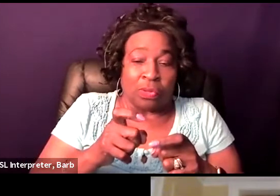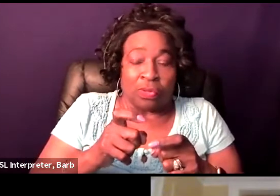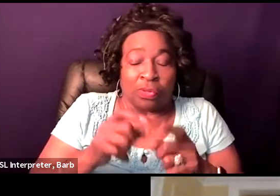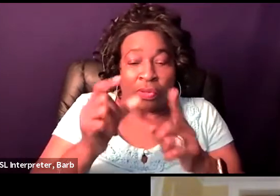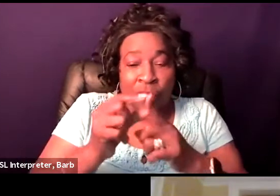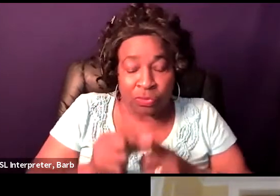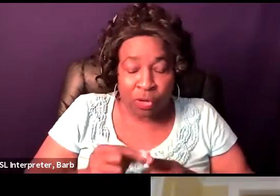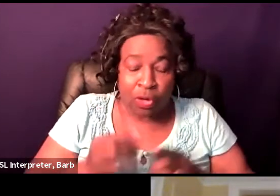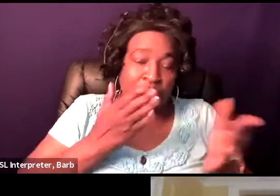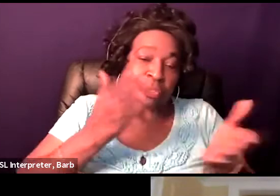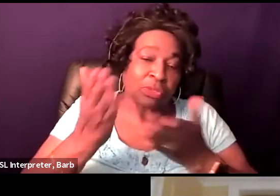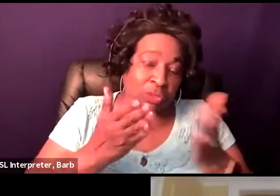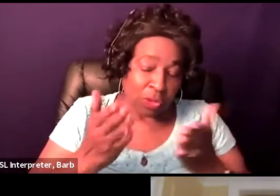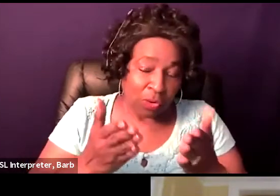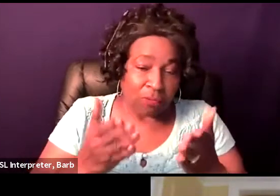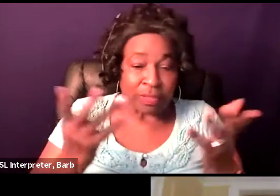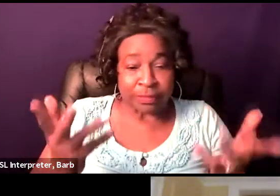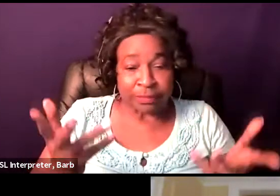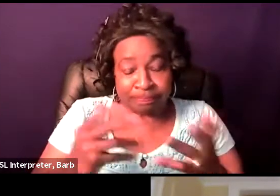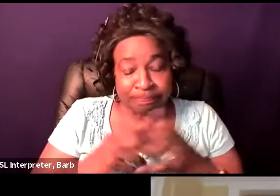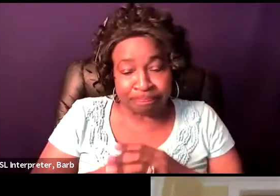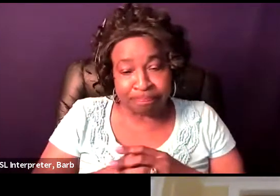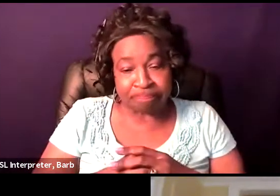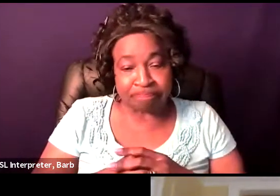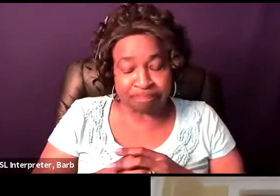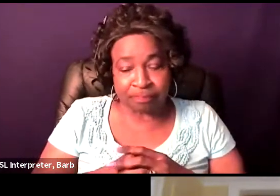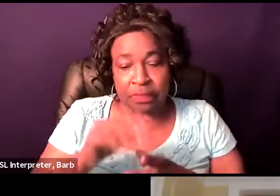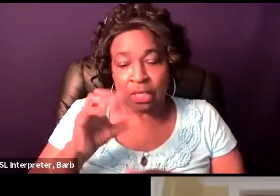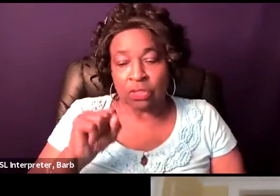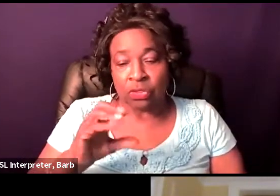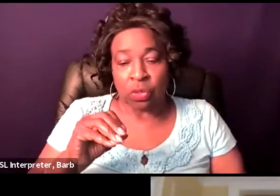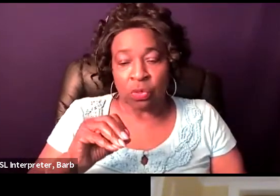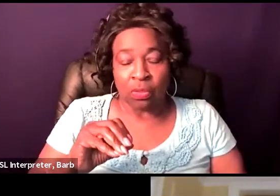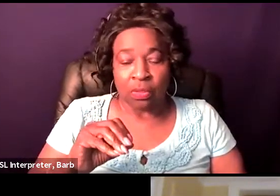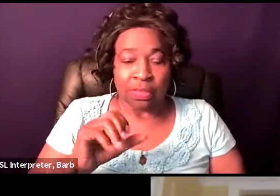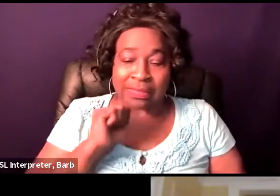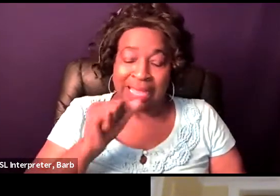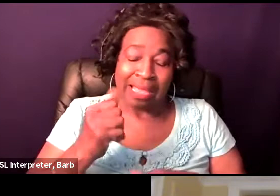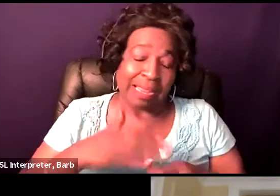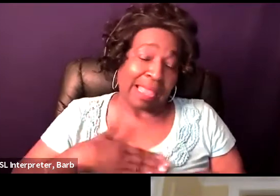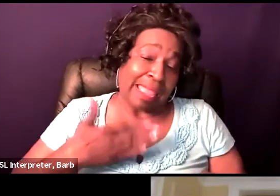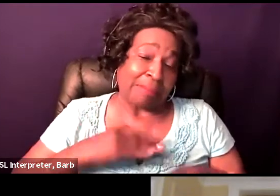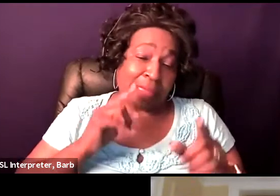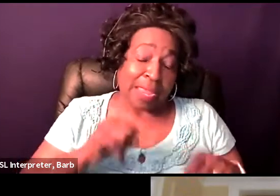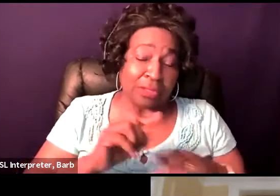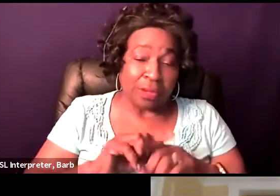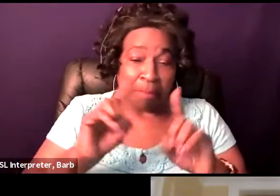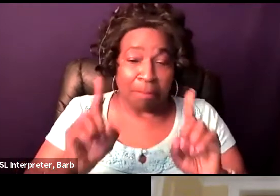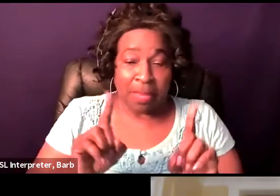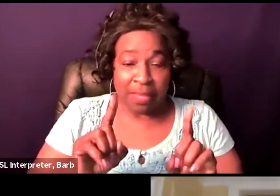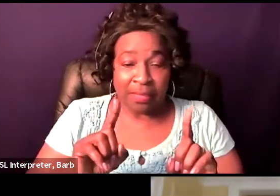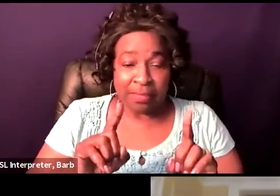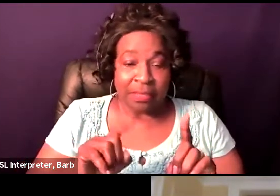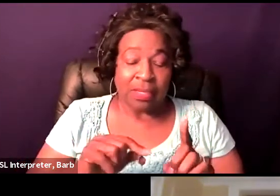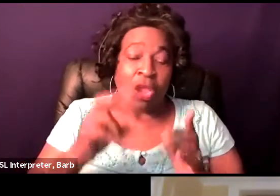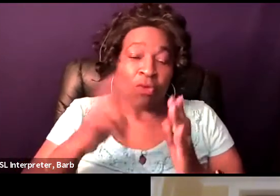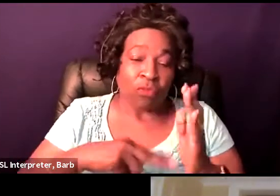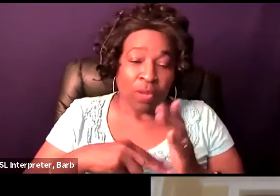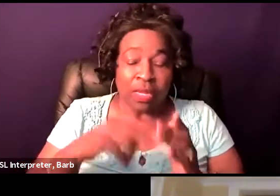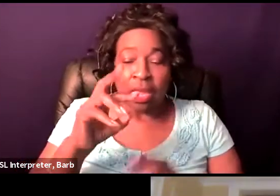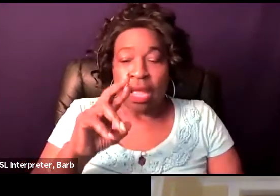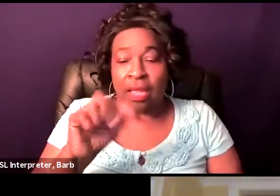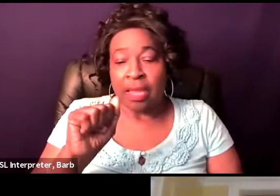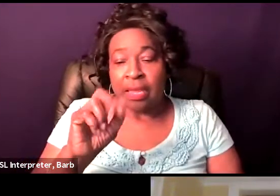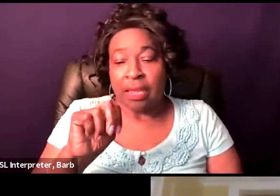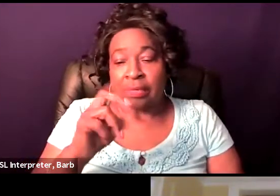of service, as it were. So it's not a happy answer, but read Andre Brock, Distributed